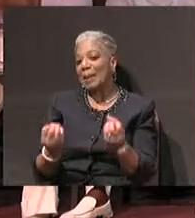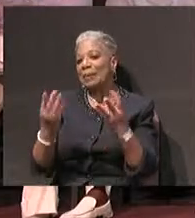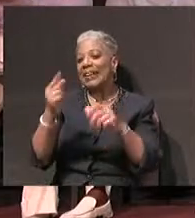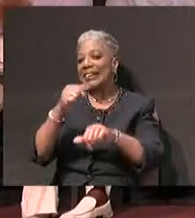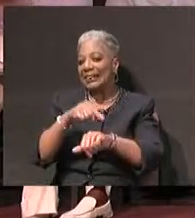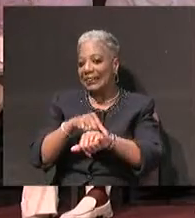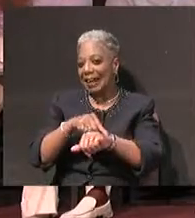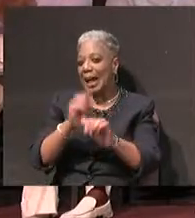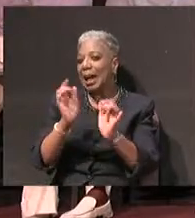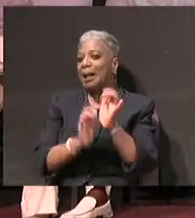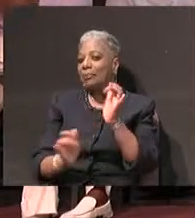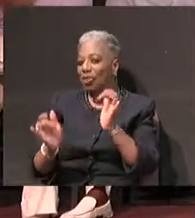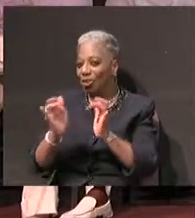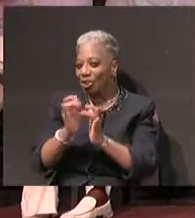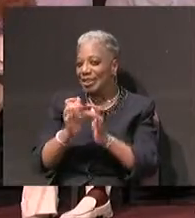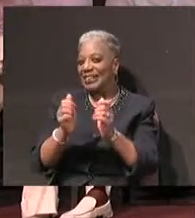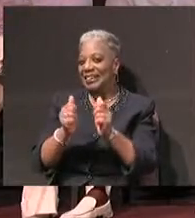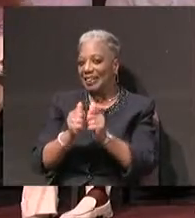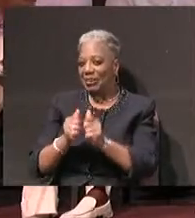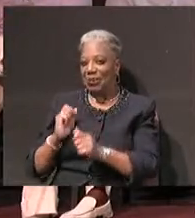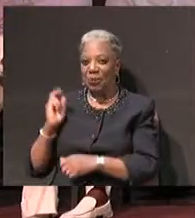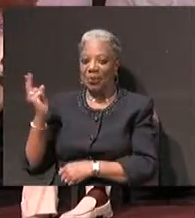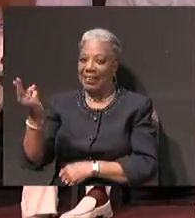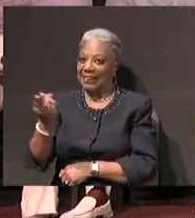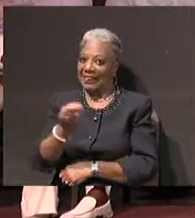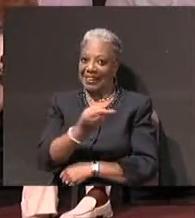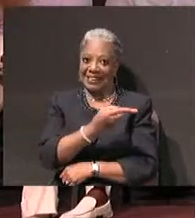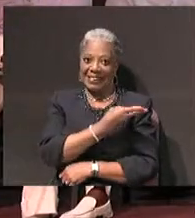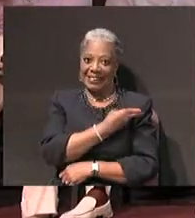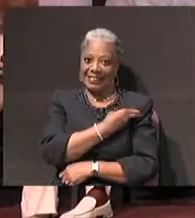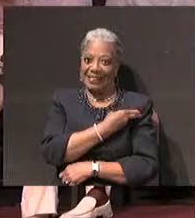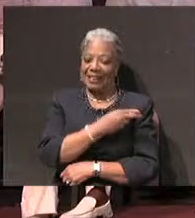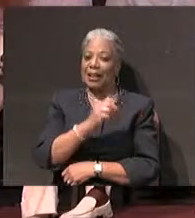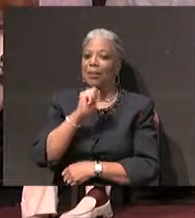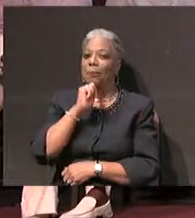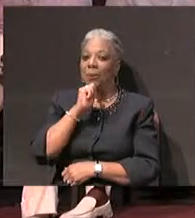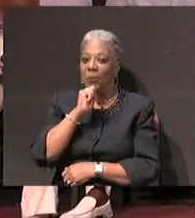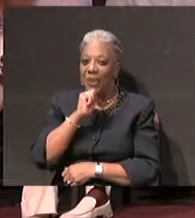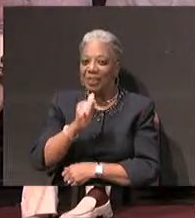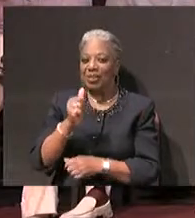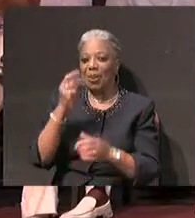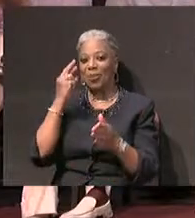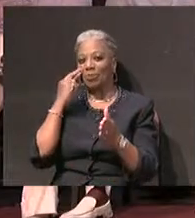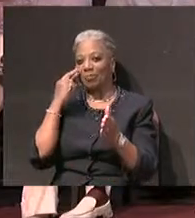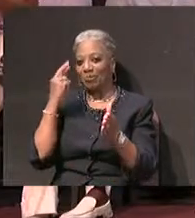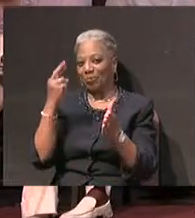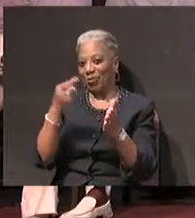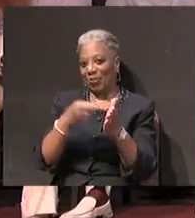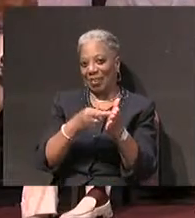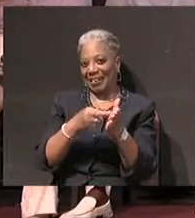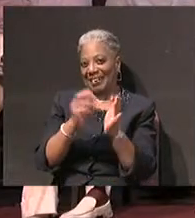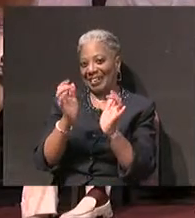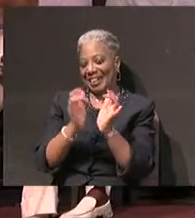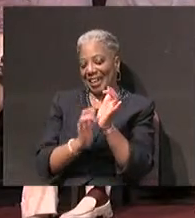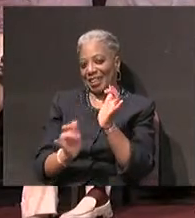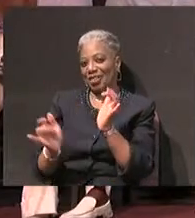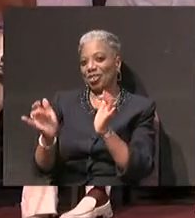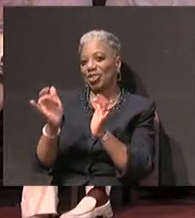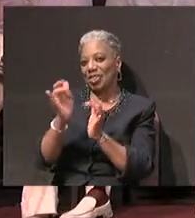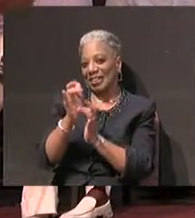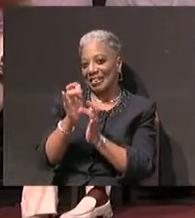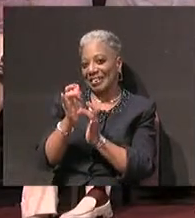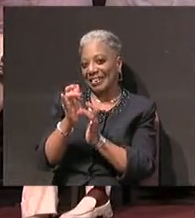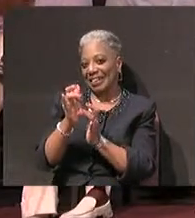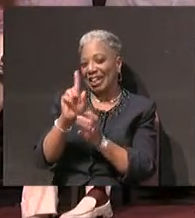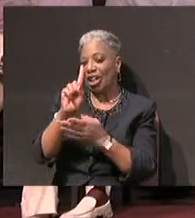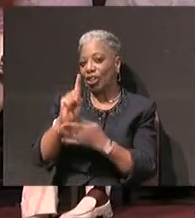us, but because we're on the Emmaus road, we don't know Jesus is with us. You got to trust